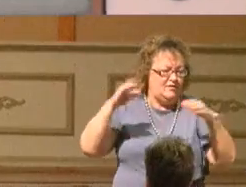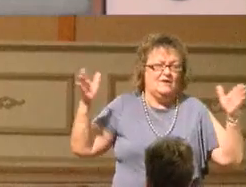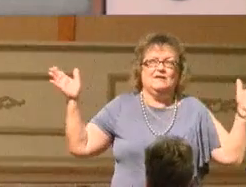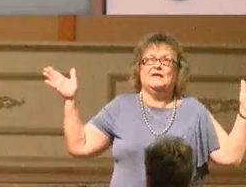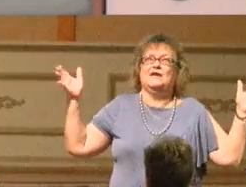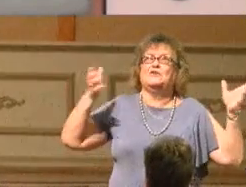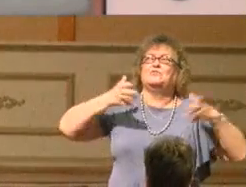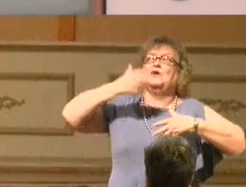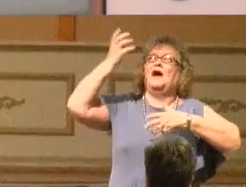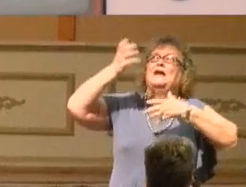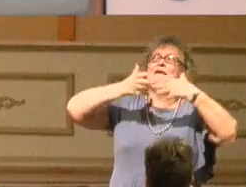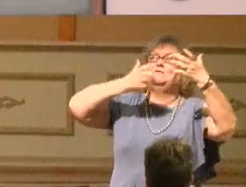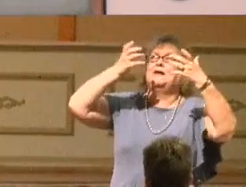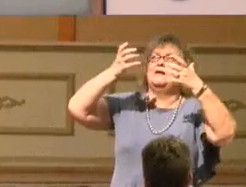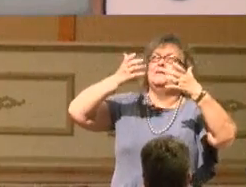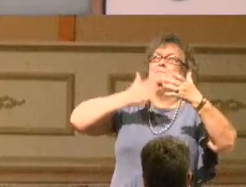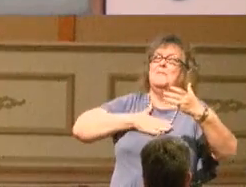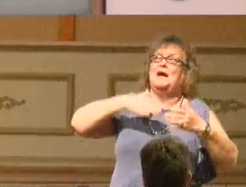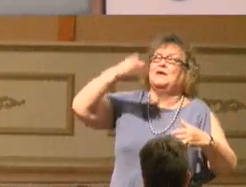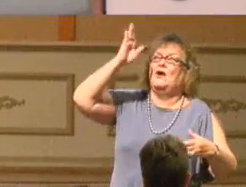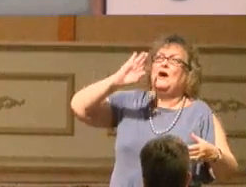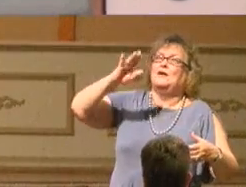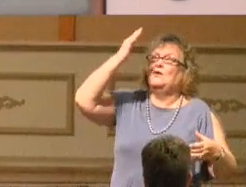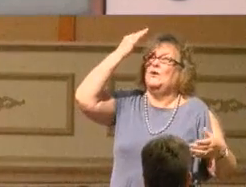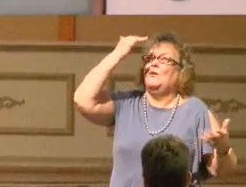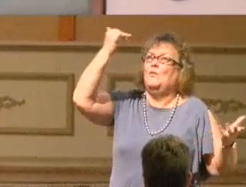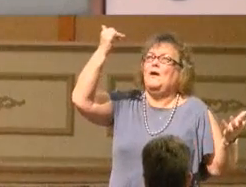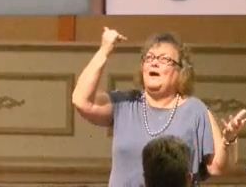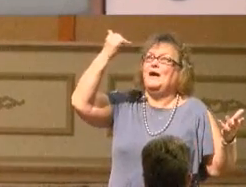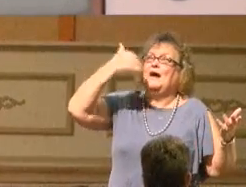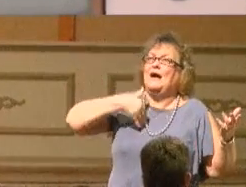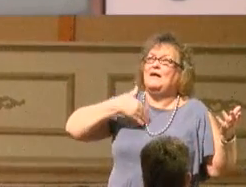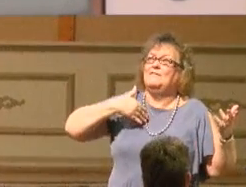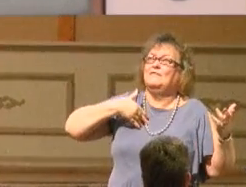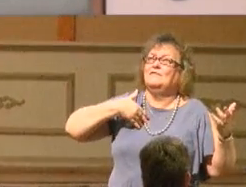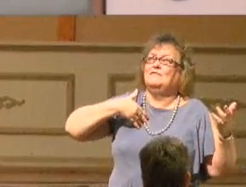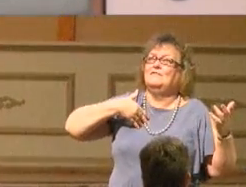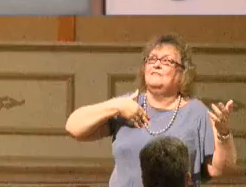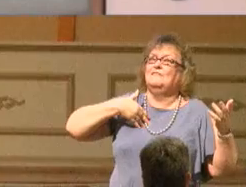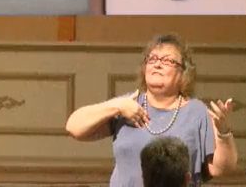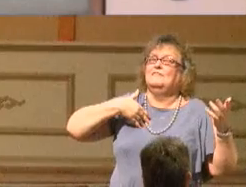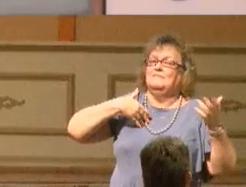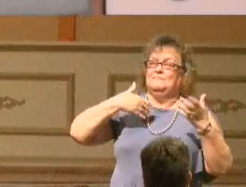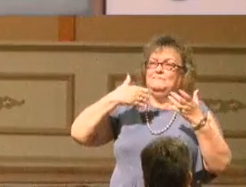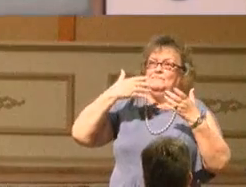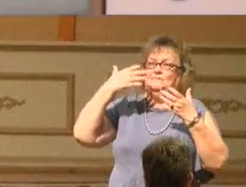And he cried out, my God, why hast thou forsaken me?"